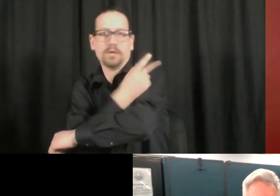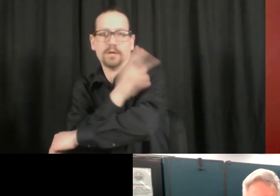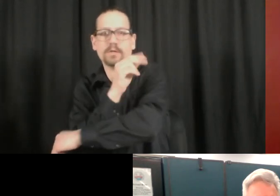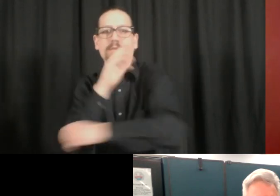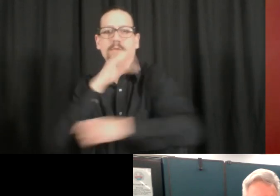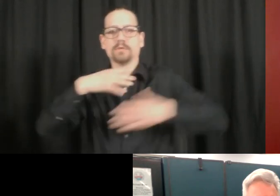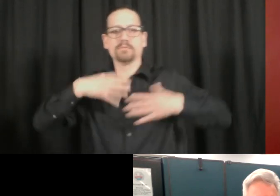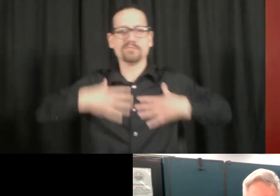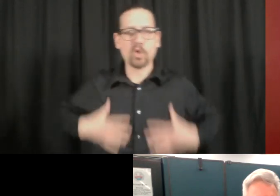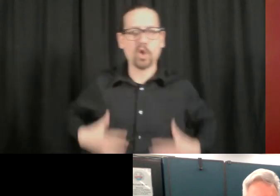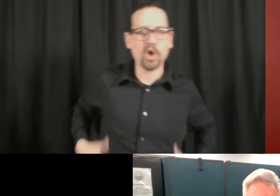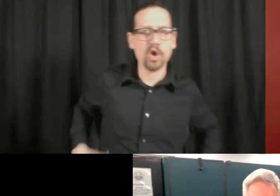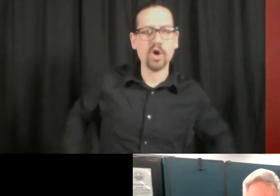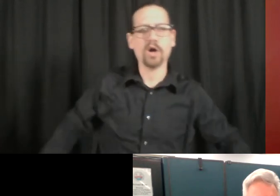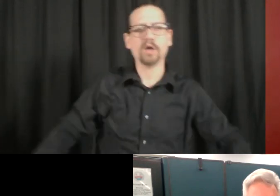so